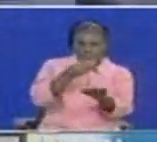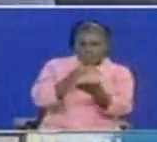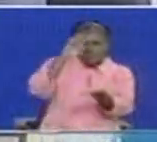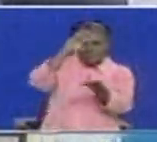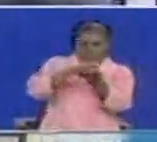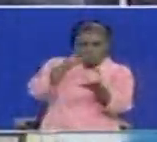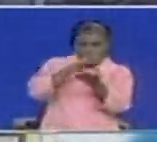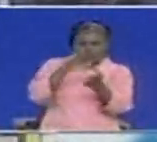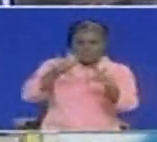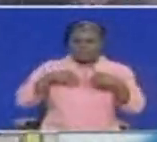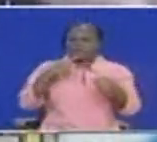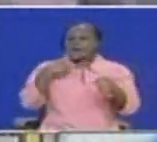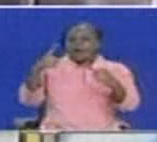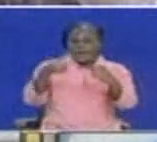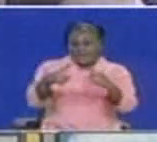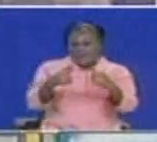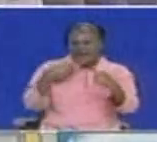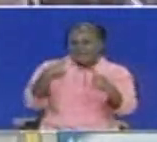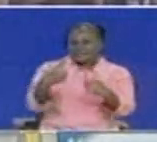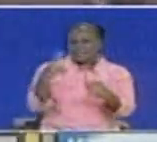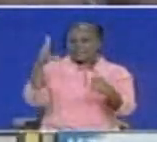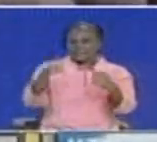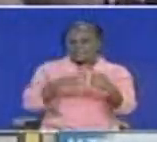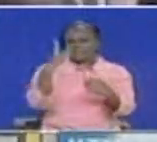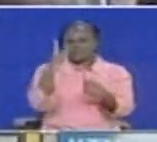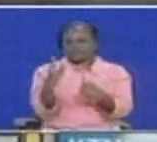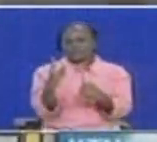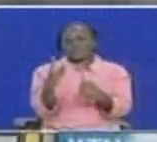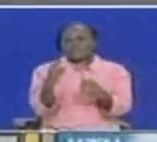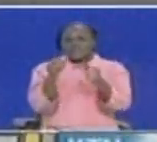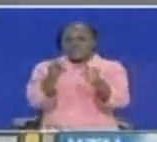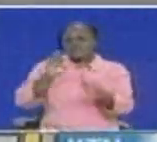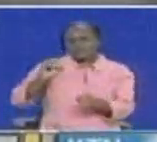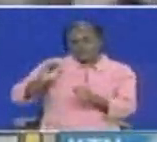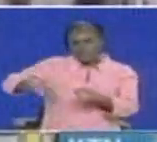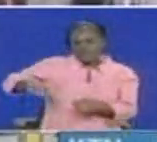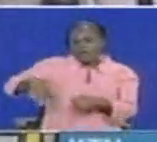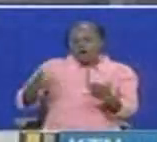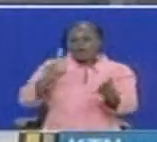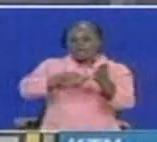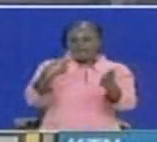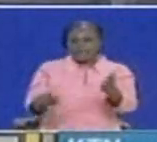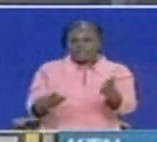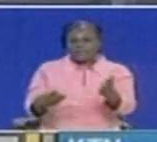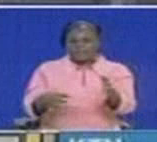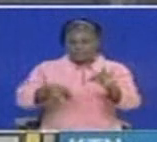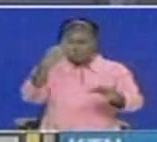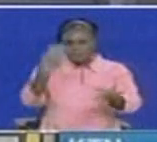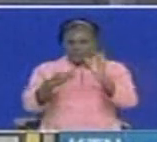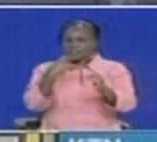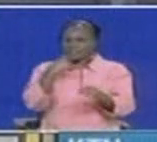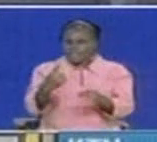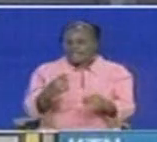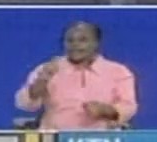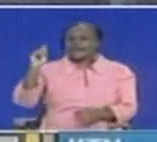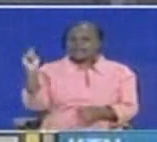174 billion shilling gap, just in case the sovereign bond flotation is delayed or flops. Analysts contend that Kenya